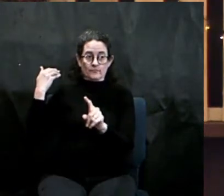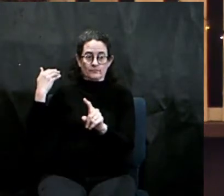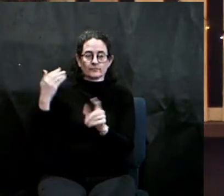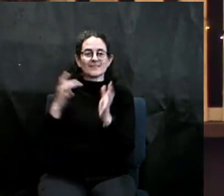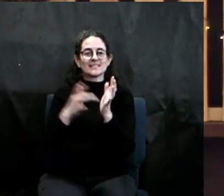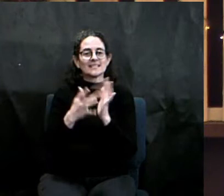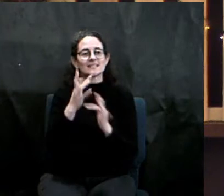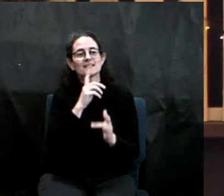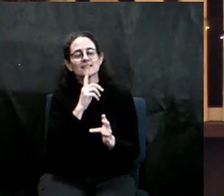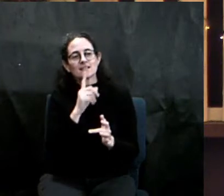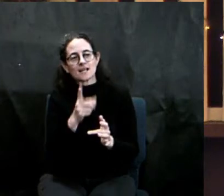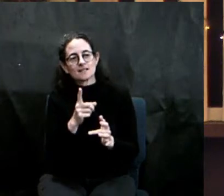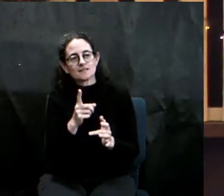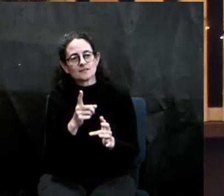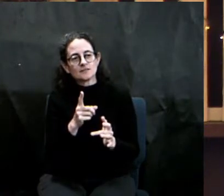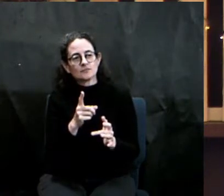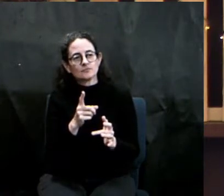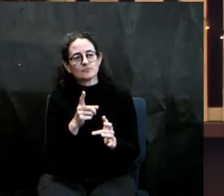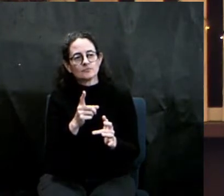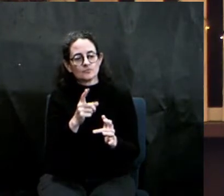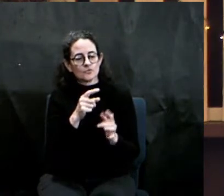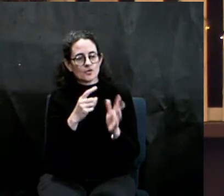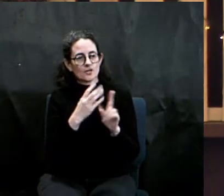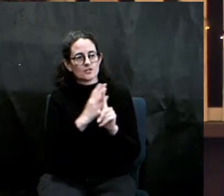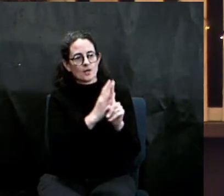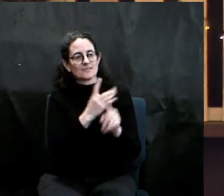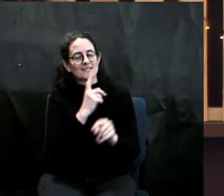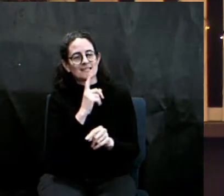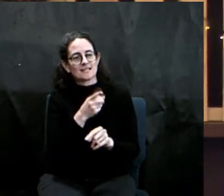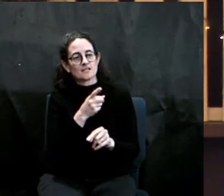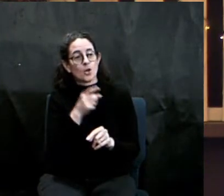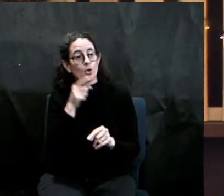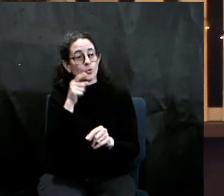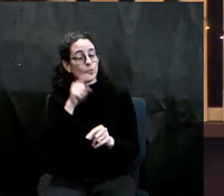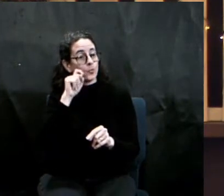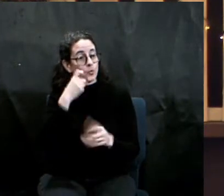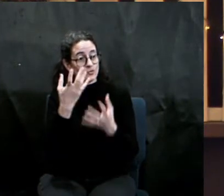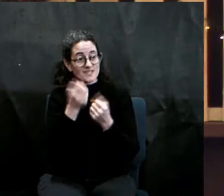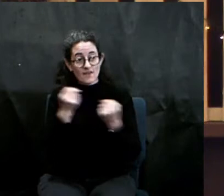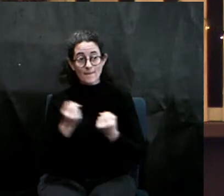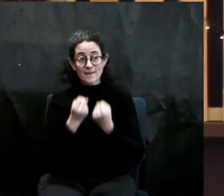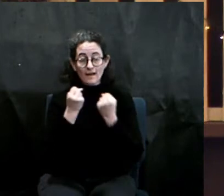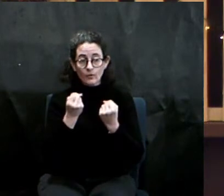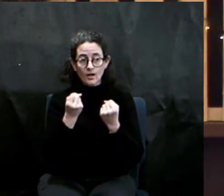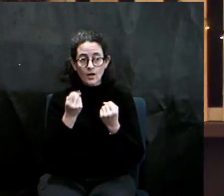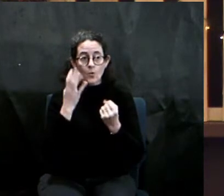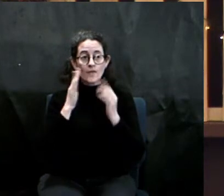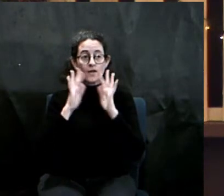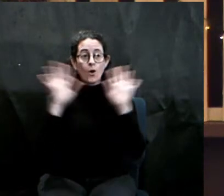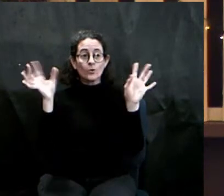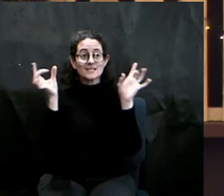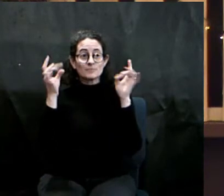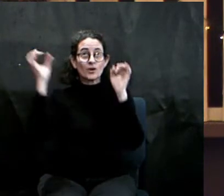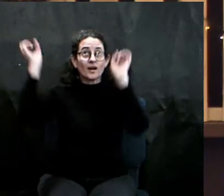his disciples. "You will receive power when the Holy Spirit comes on you, and you will be my witnesses in